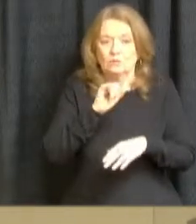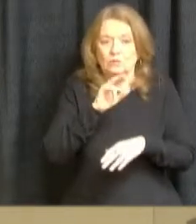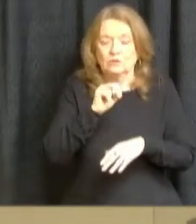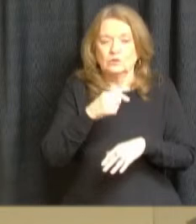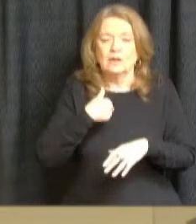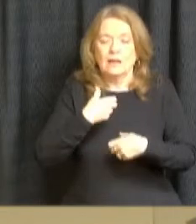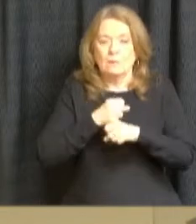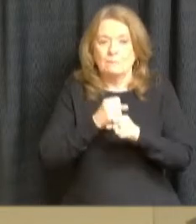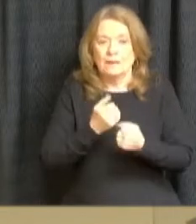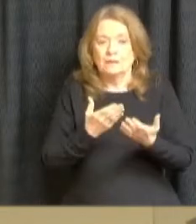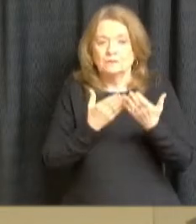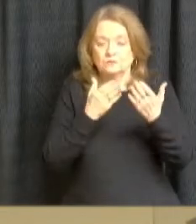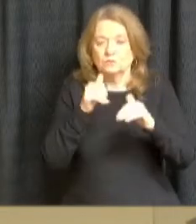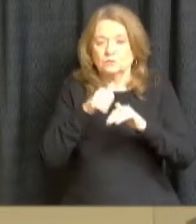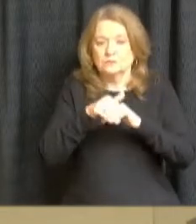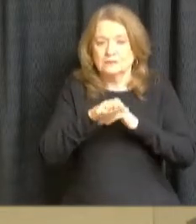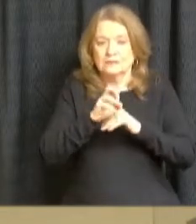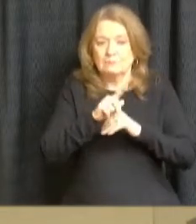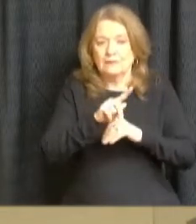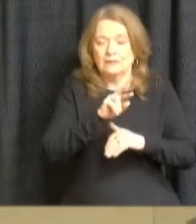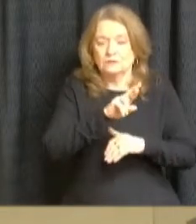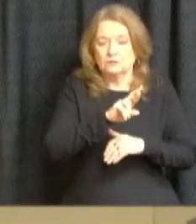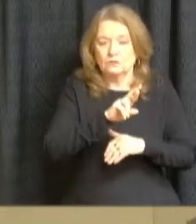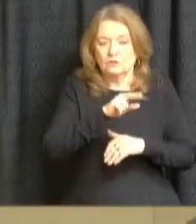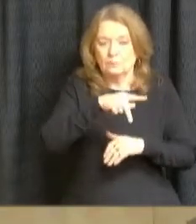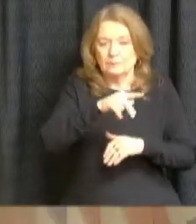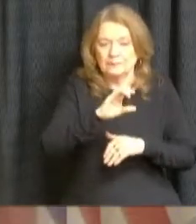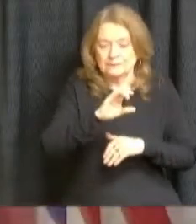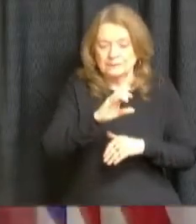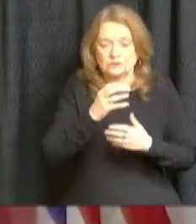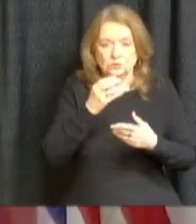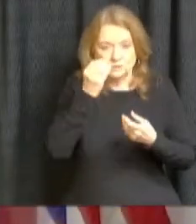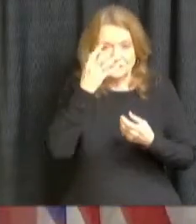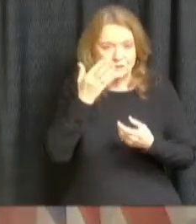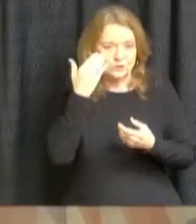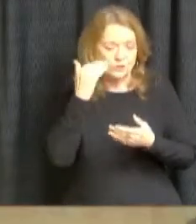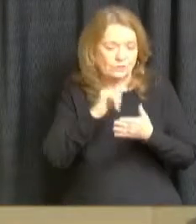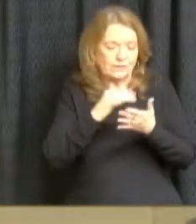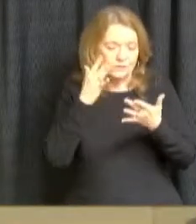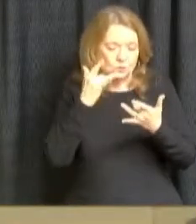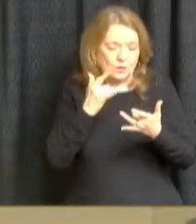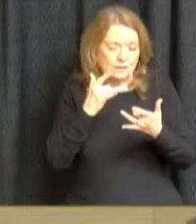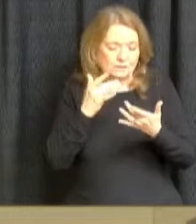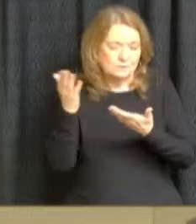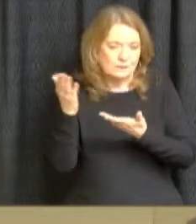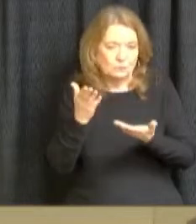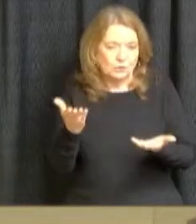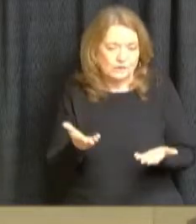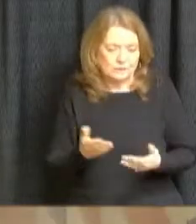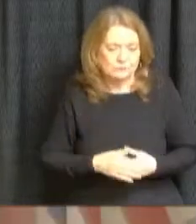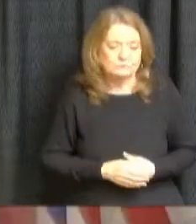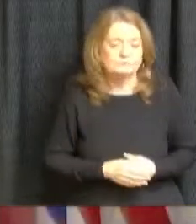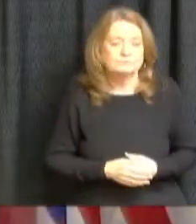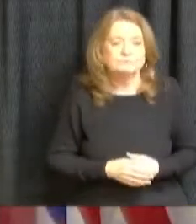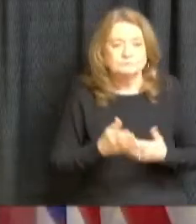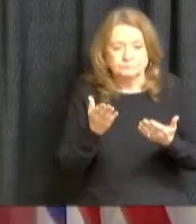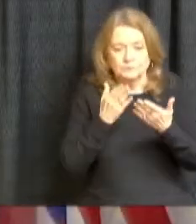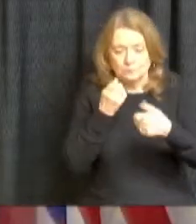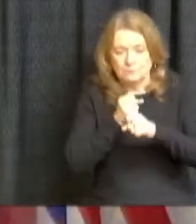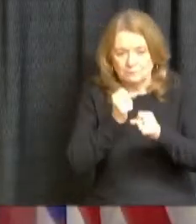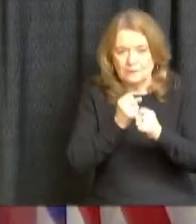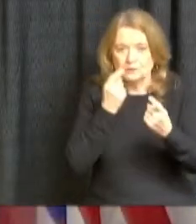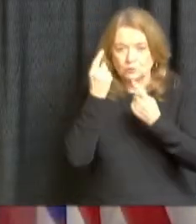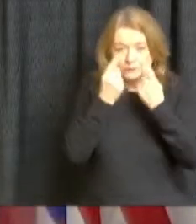make the motion to send it back to the RPC. Thank you. I just want to let you know that's why it's being brought here. Thank you. The motion's been made